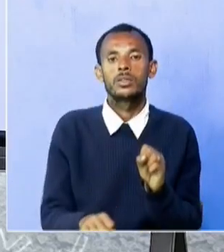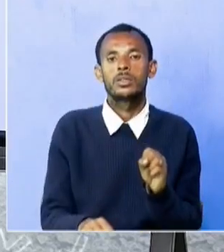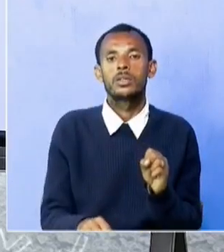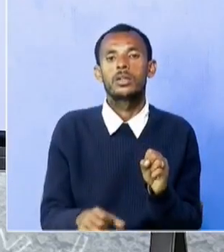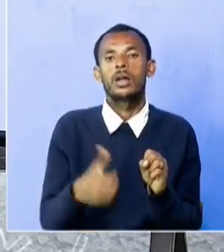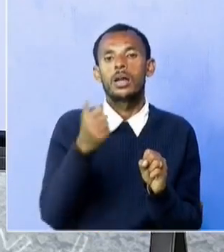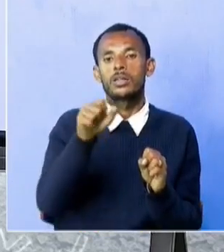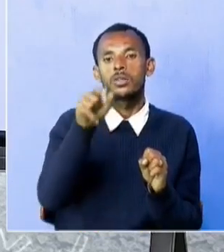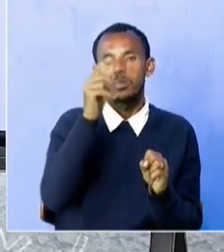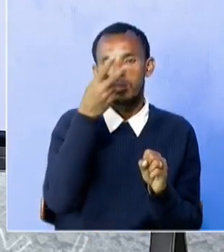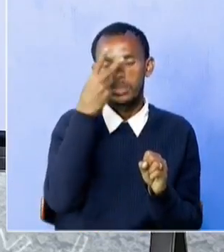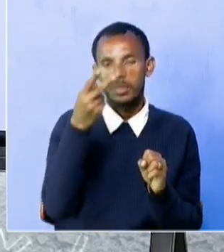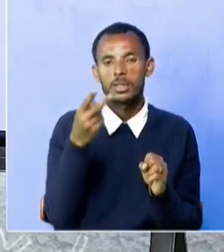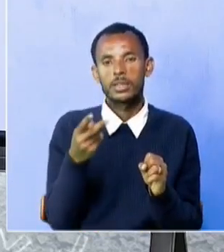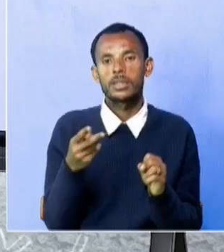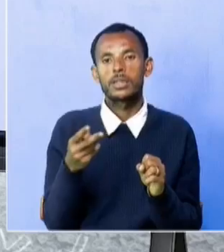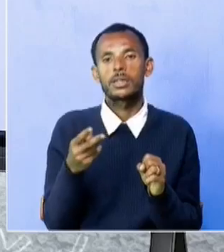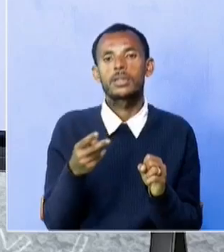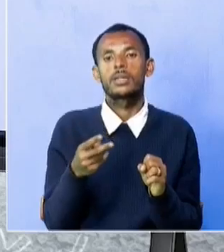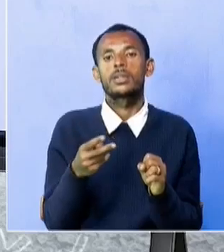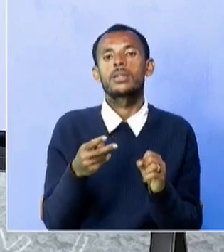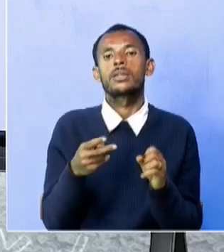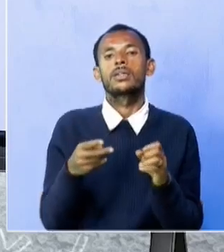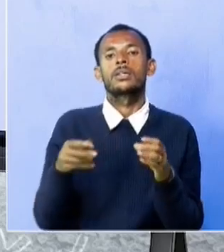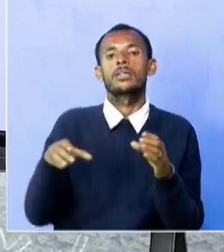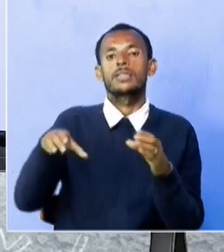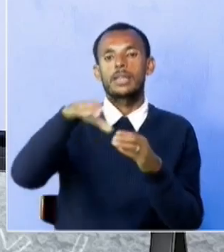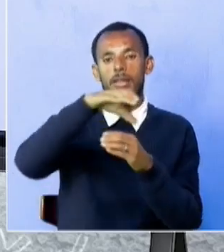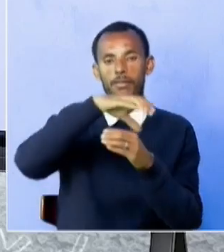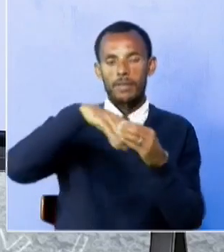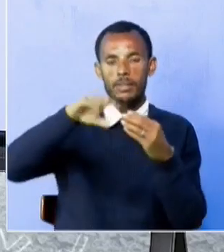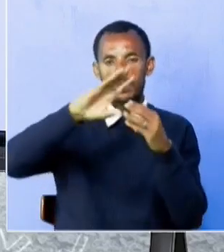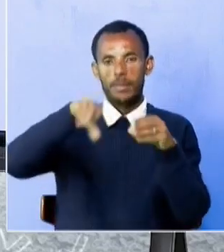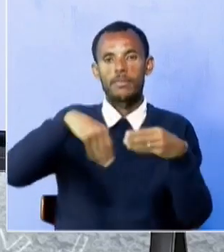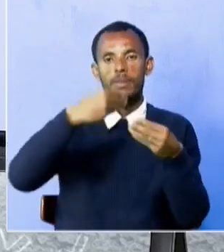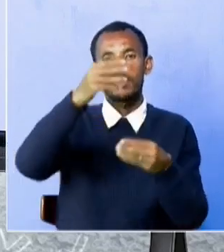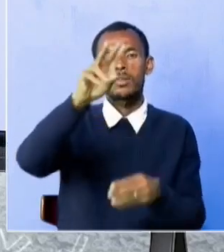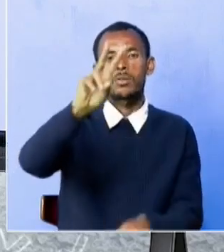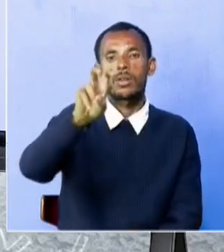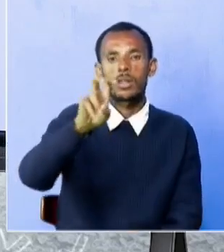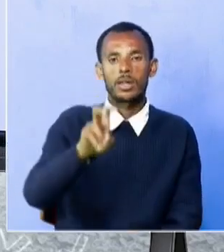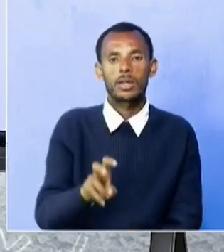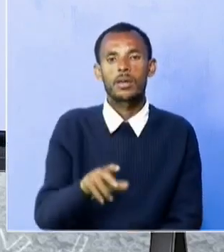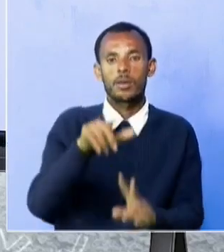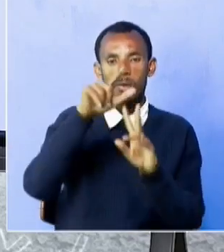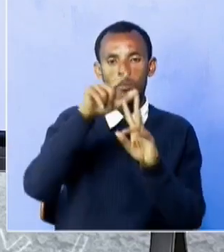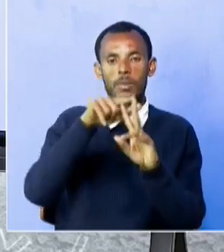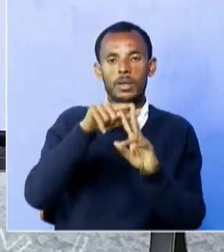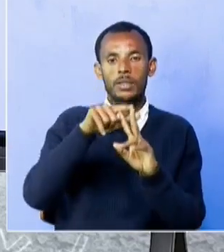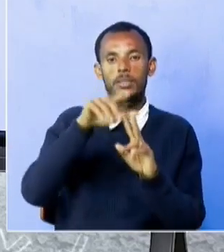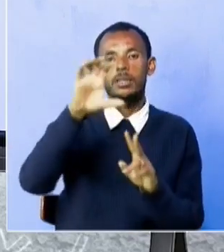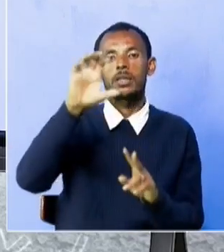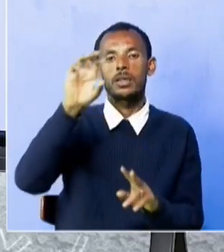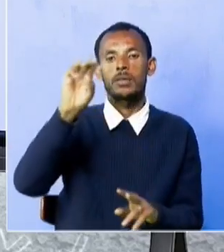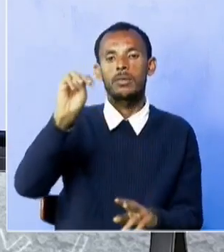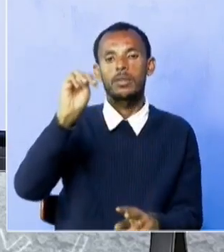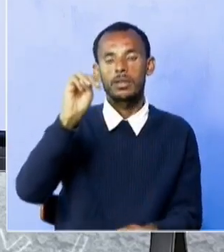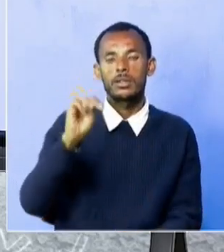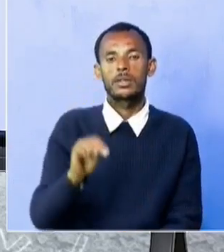as you can see, the circumference is given as 20 pi centimeter,